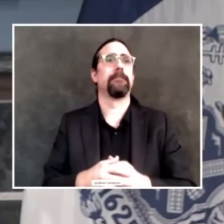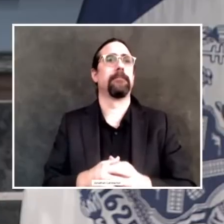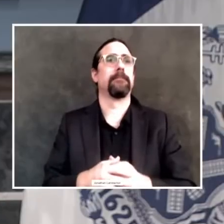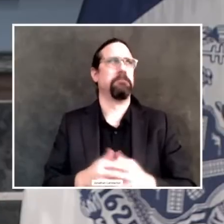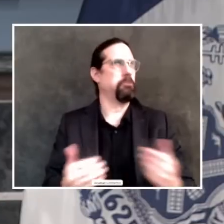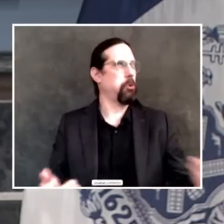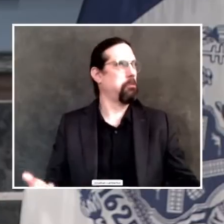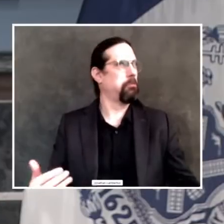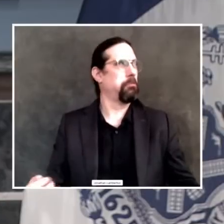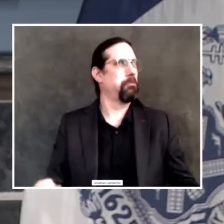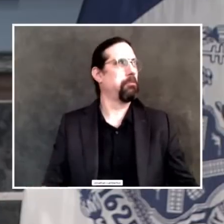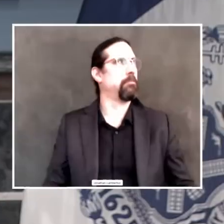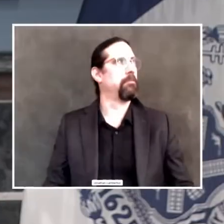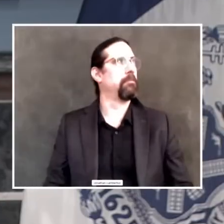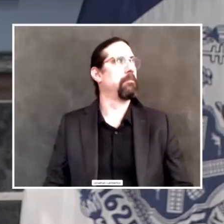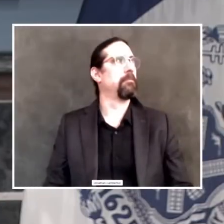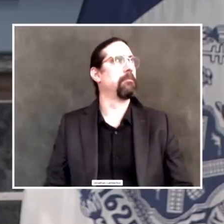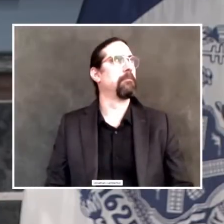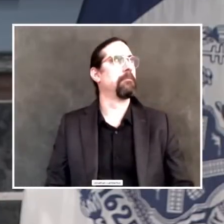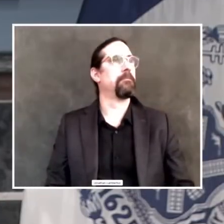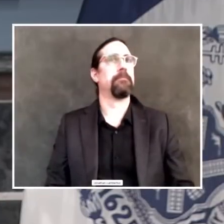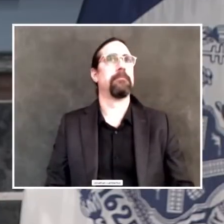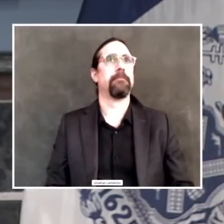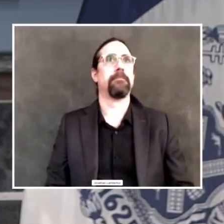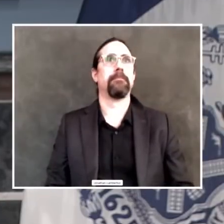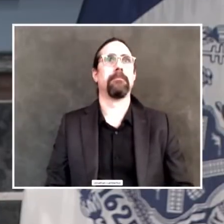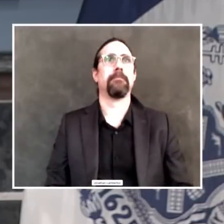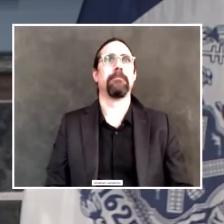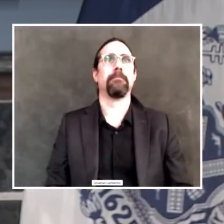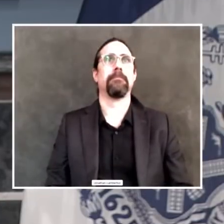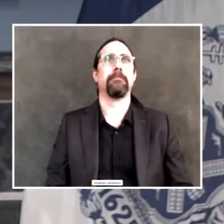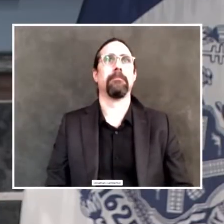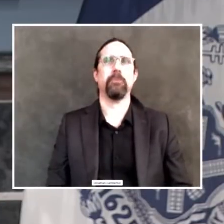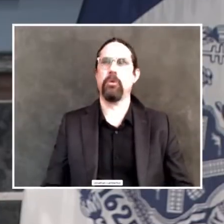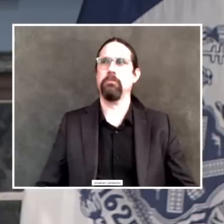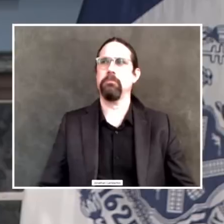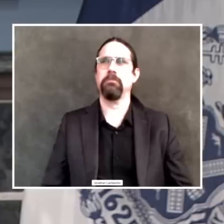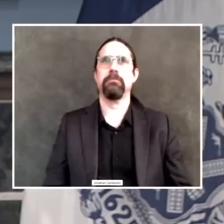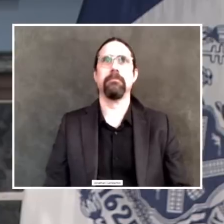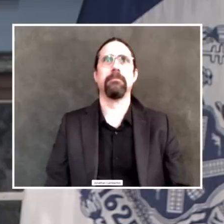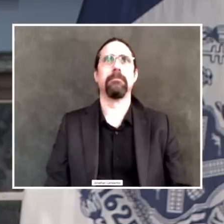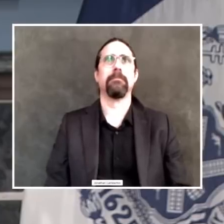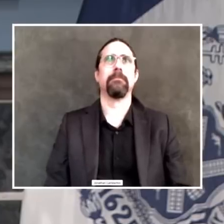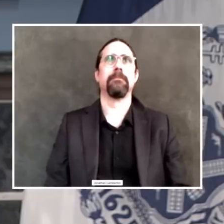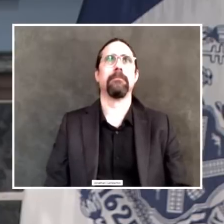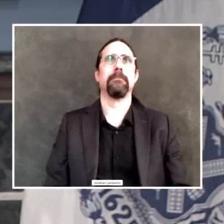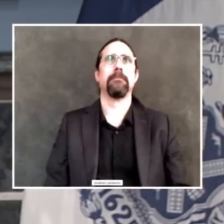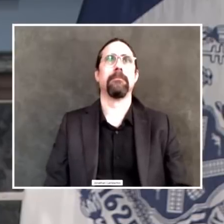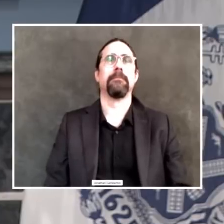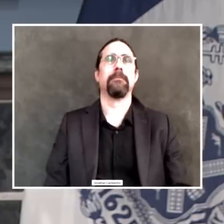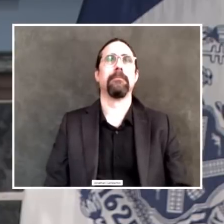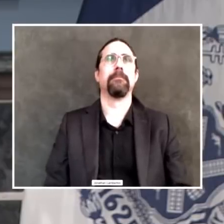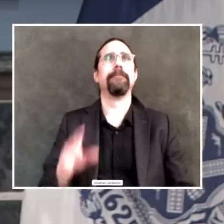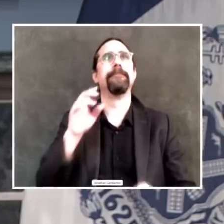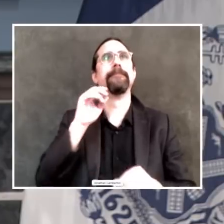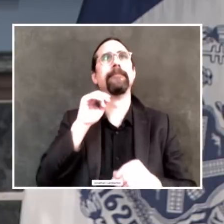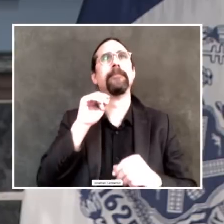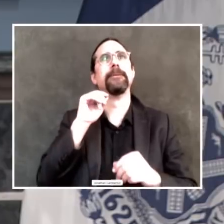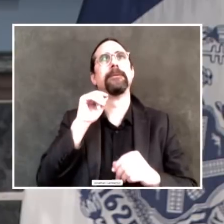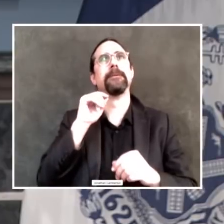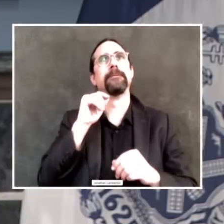and I want to see you one day throw me a curveball and ask a non-transportation issue. I really believe it's in